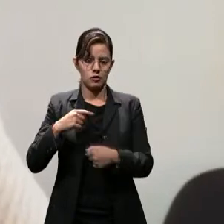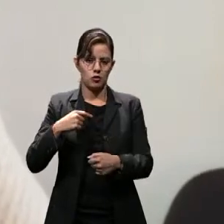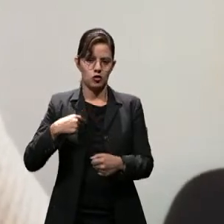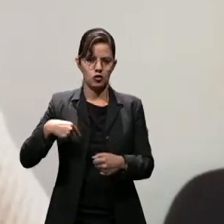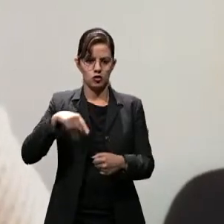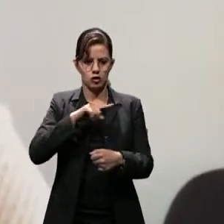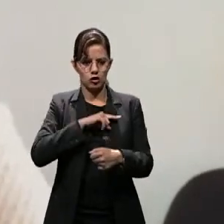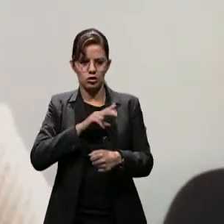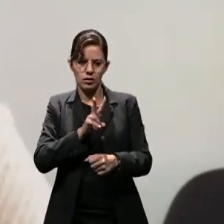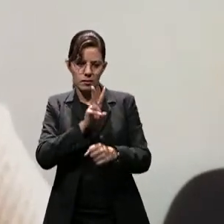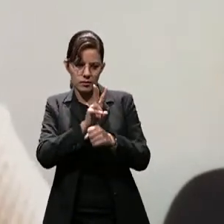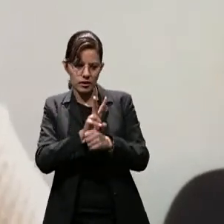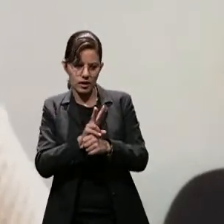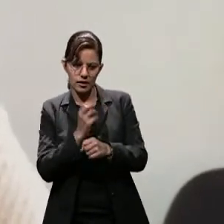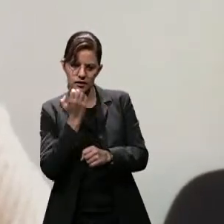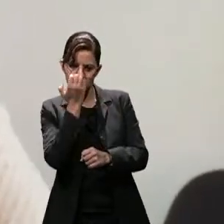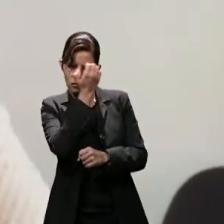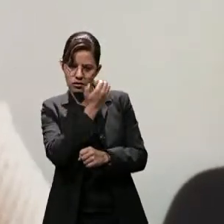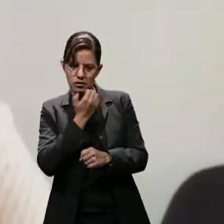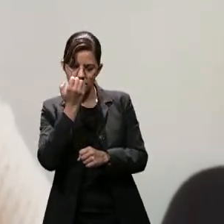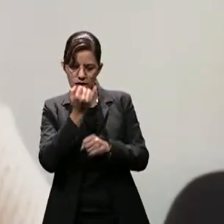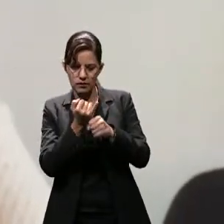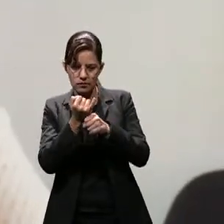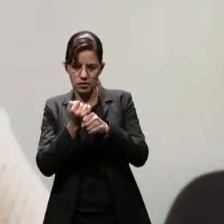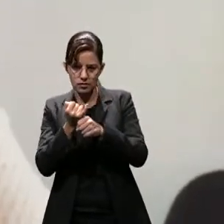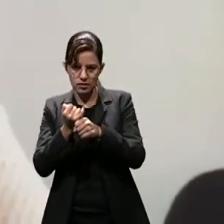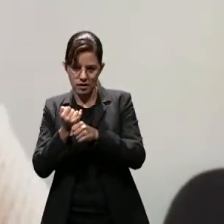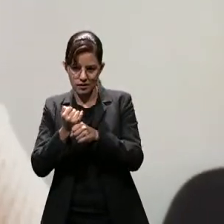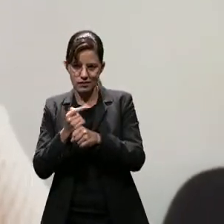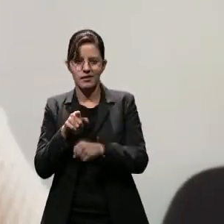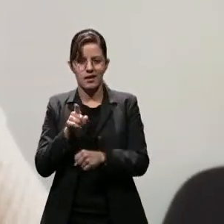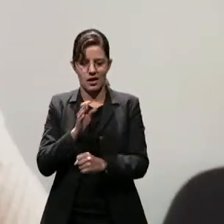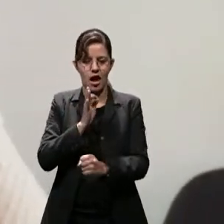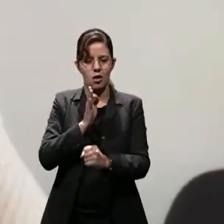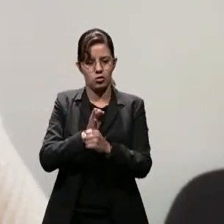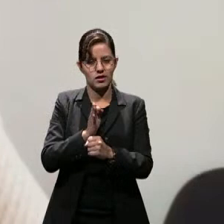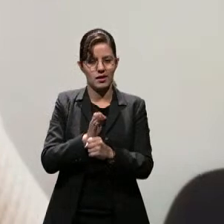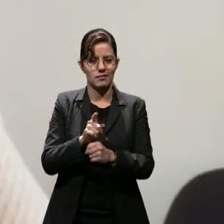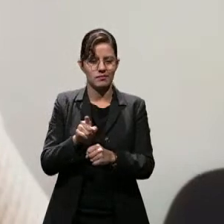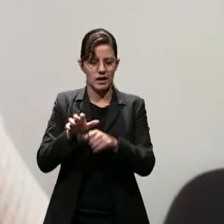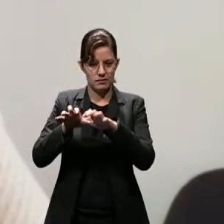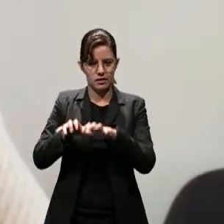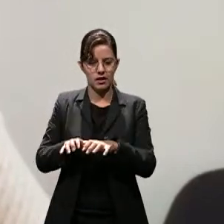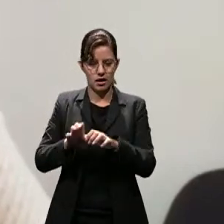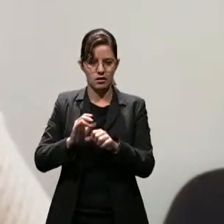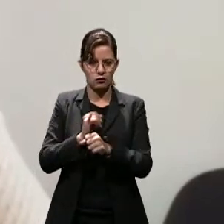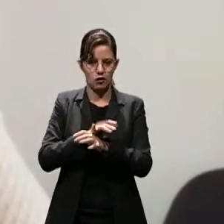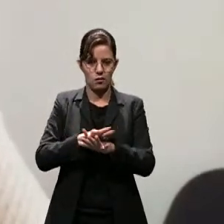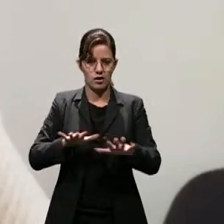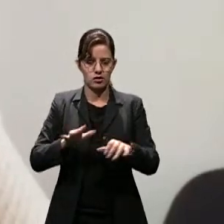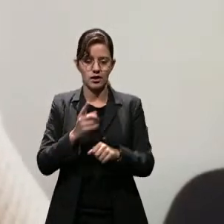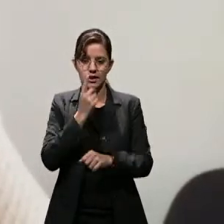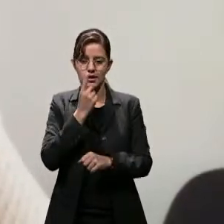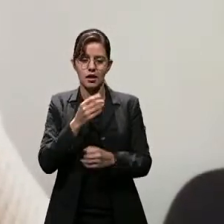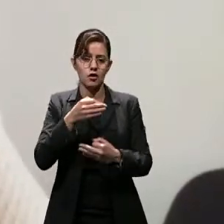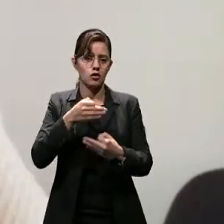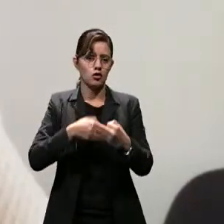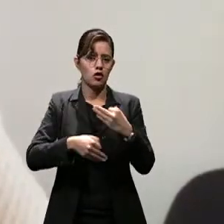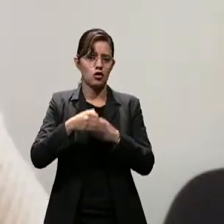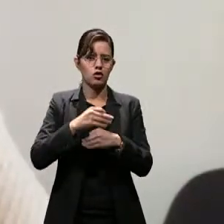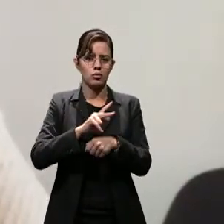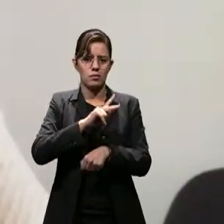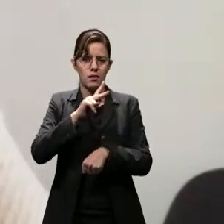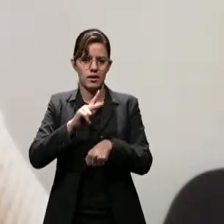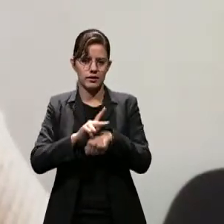we are studying. Currently, our databases are pointing out that all the countries except